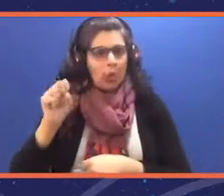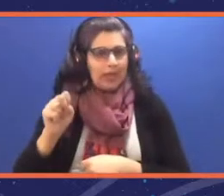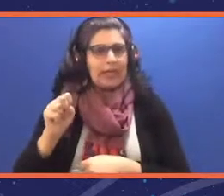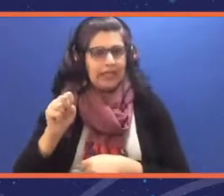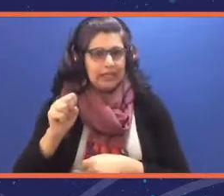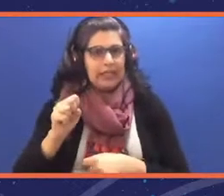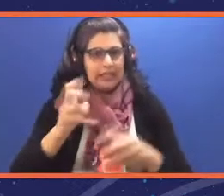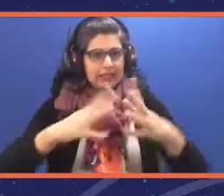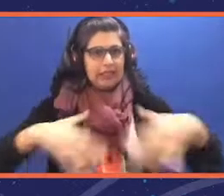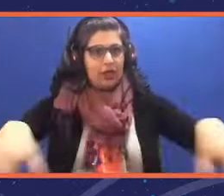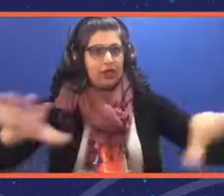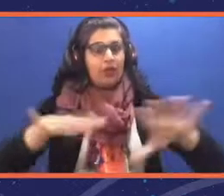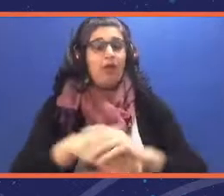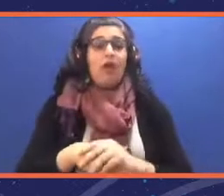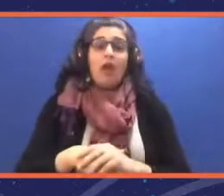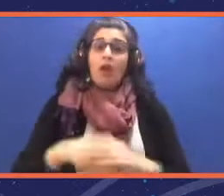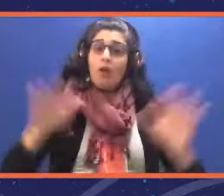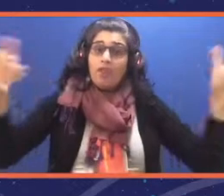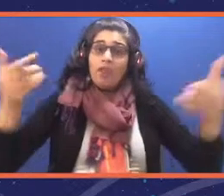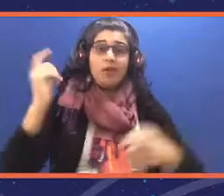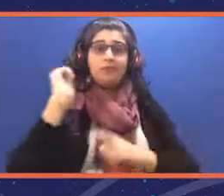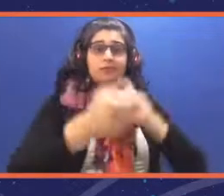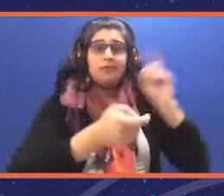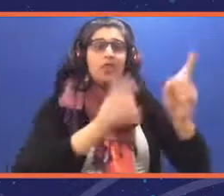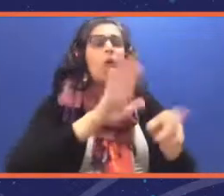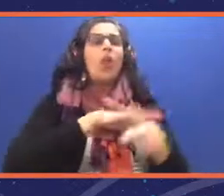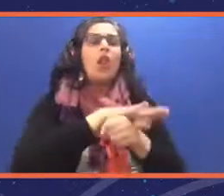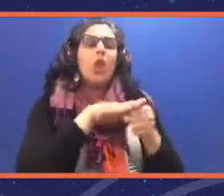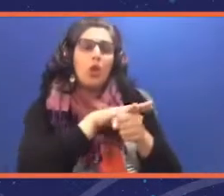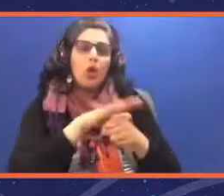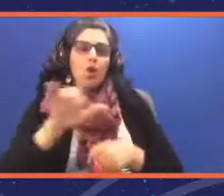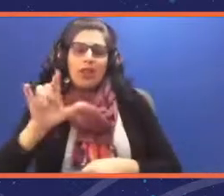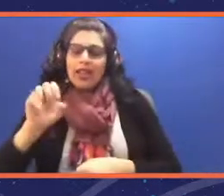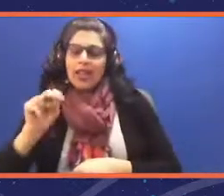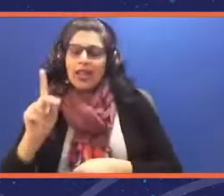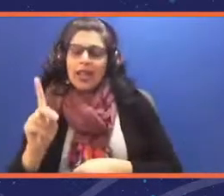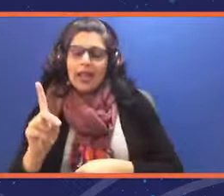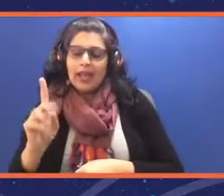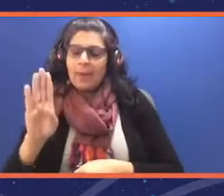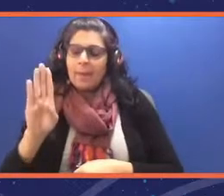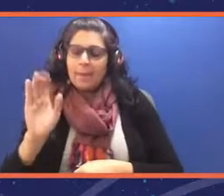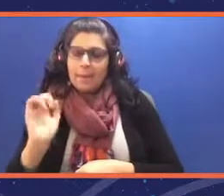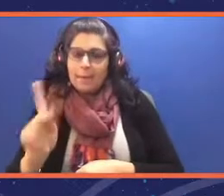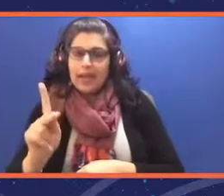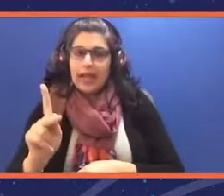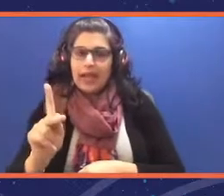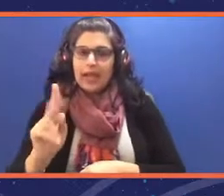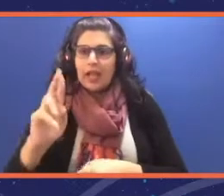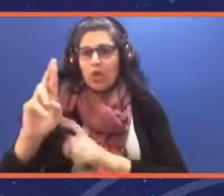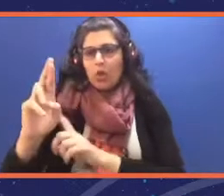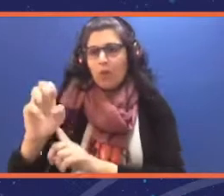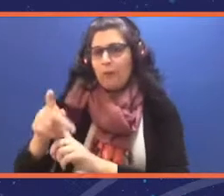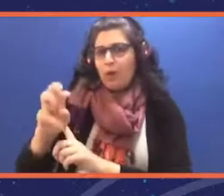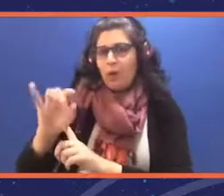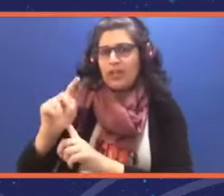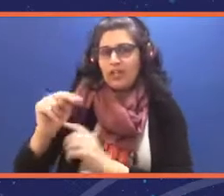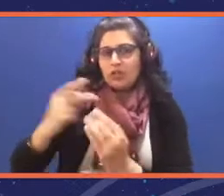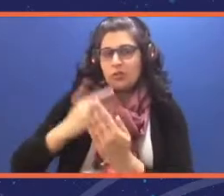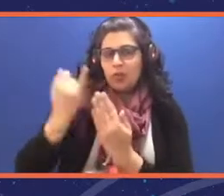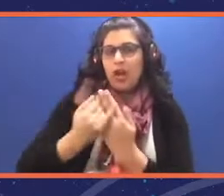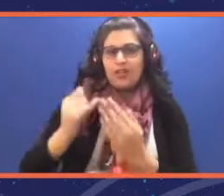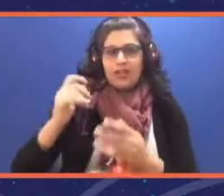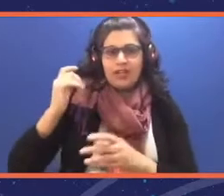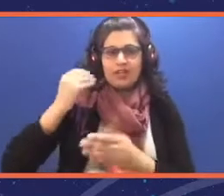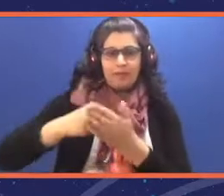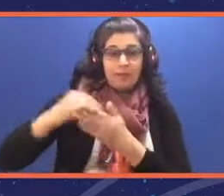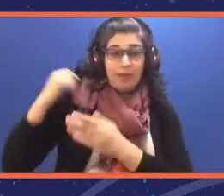to contribute in any way you can to your local land back and reparations projects in your bioregion, and to do so